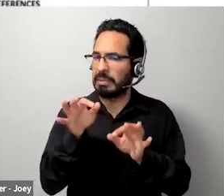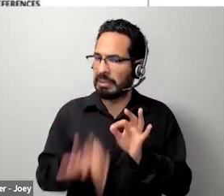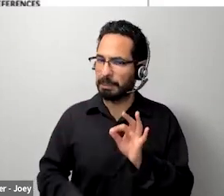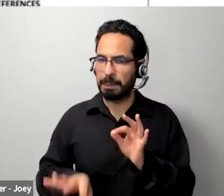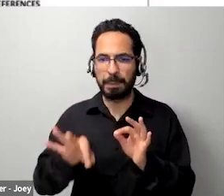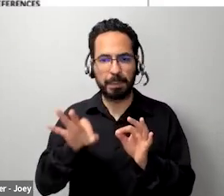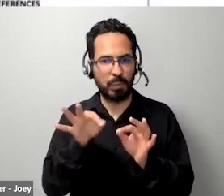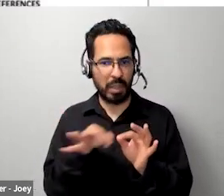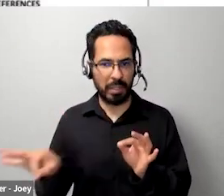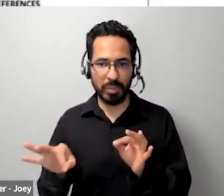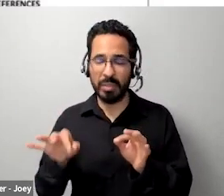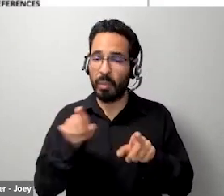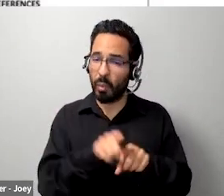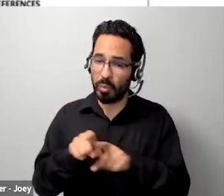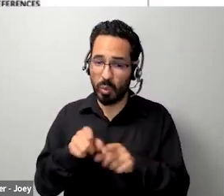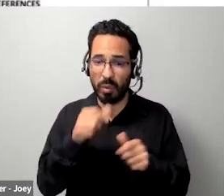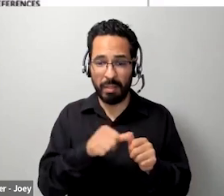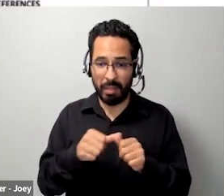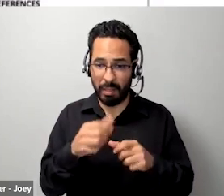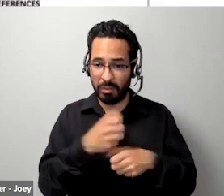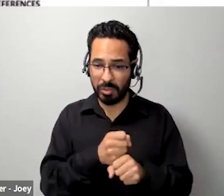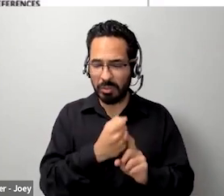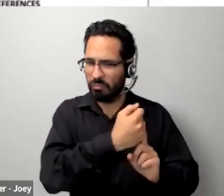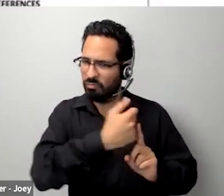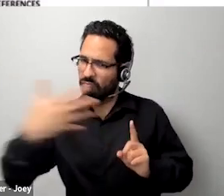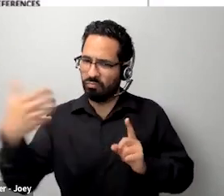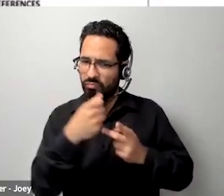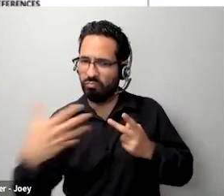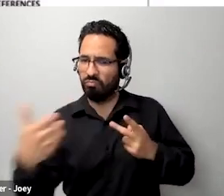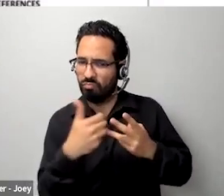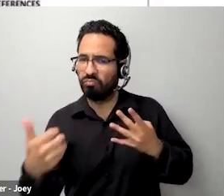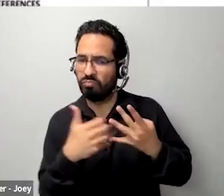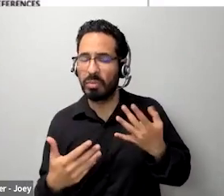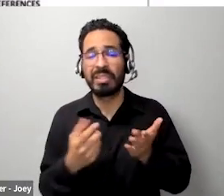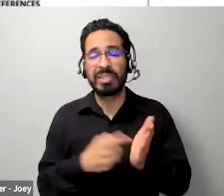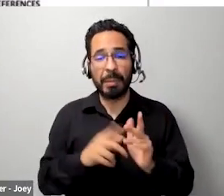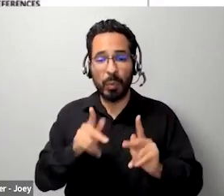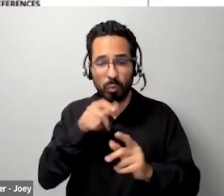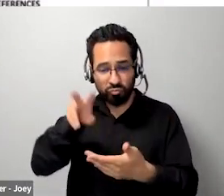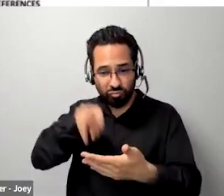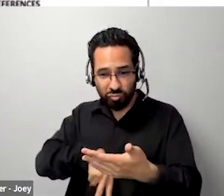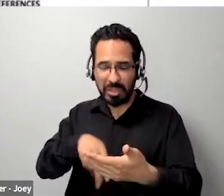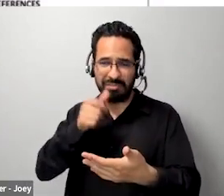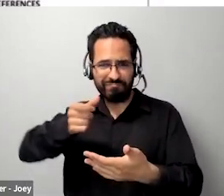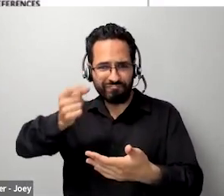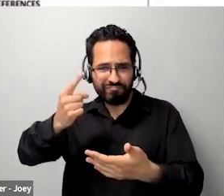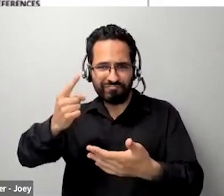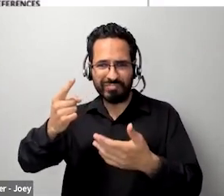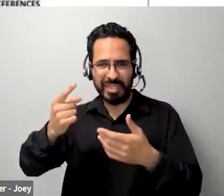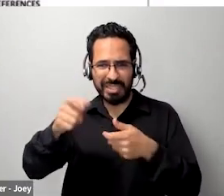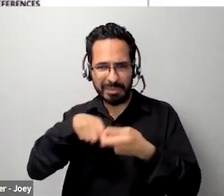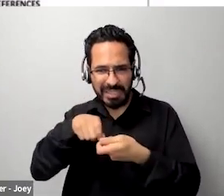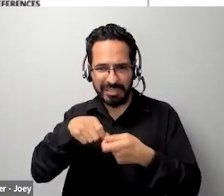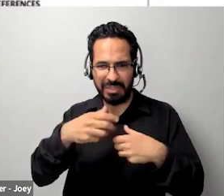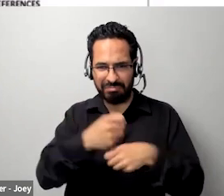acronyms when possible. Sometimes some folks might be reading your resume that don't really know about the